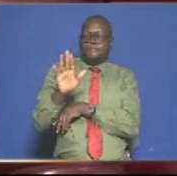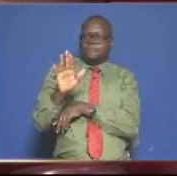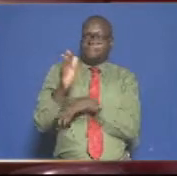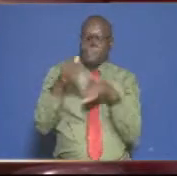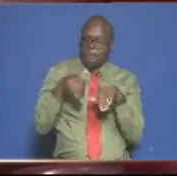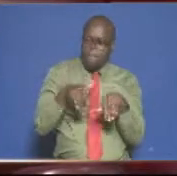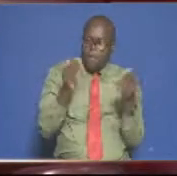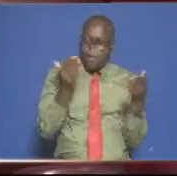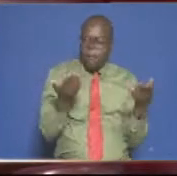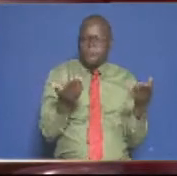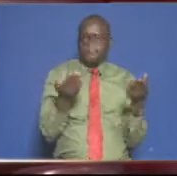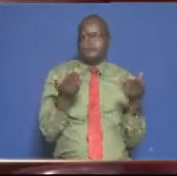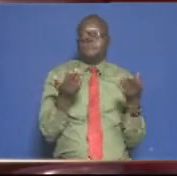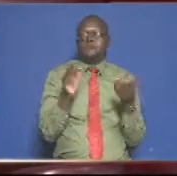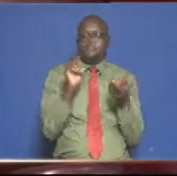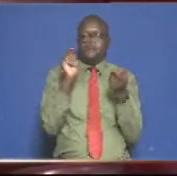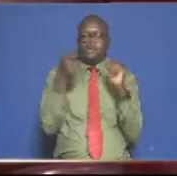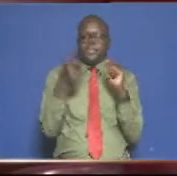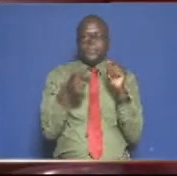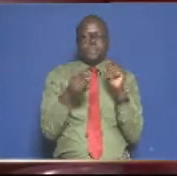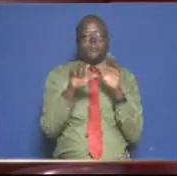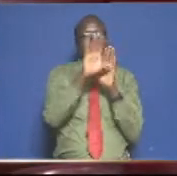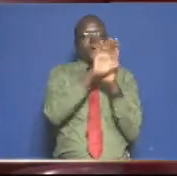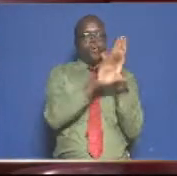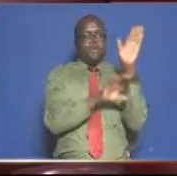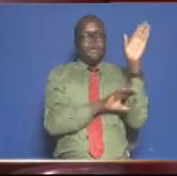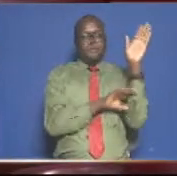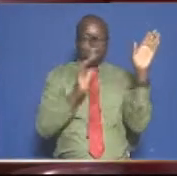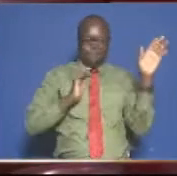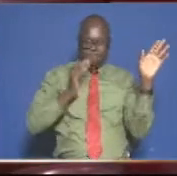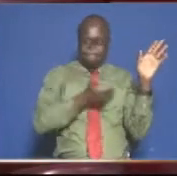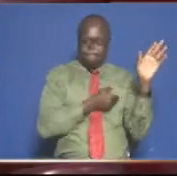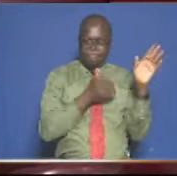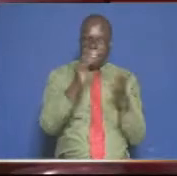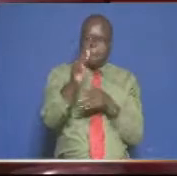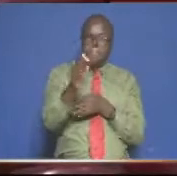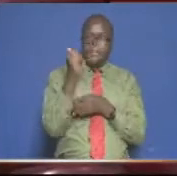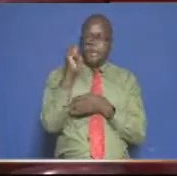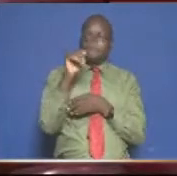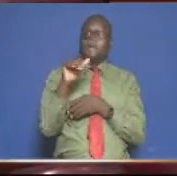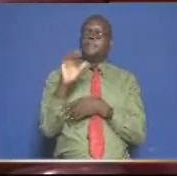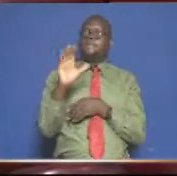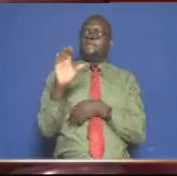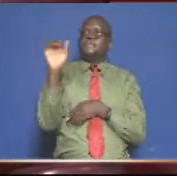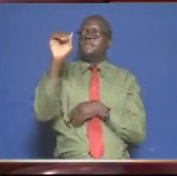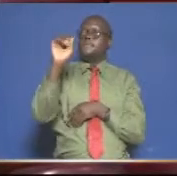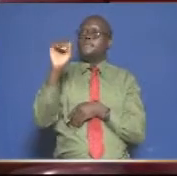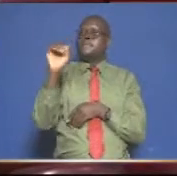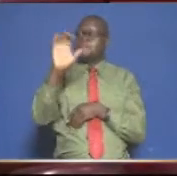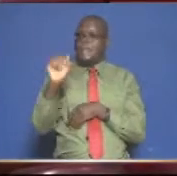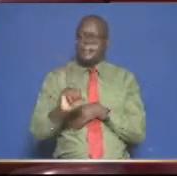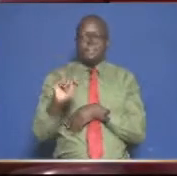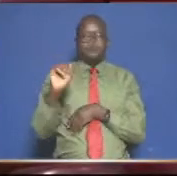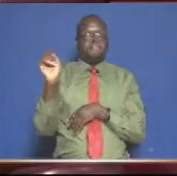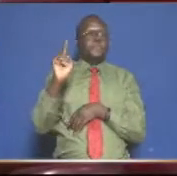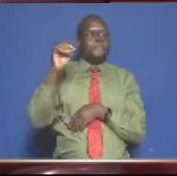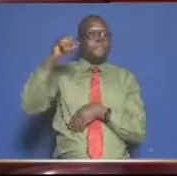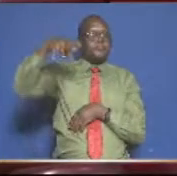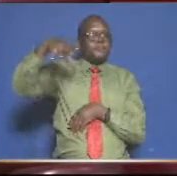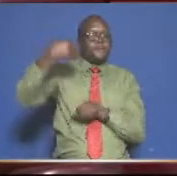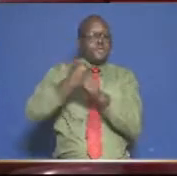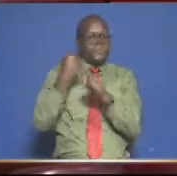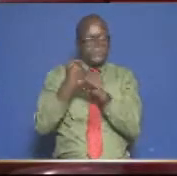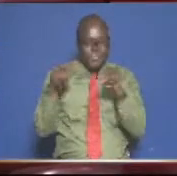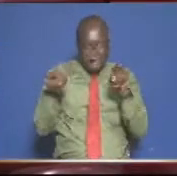the revocation of a standing committee appointed by the Cabinet Secretary, Ministry of Energy, to undertake a similar